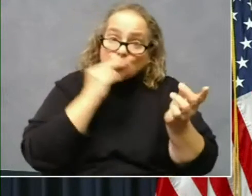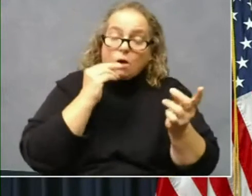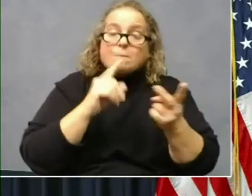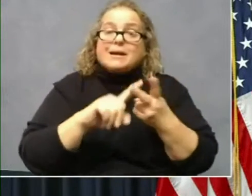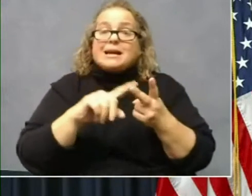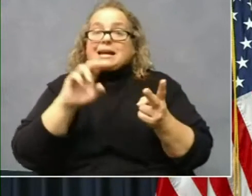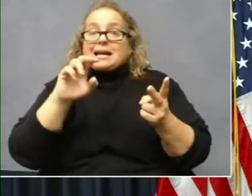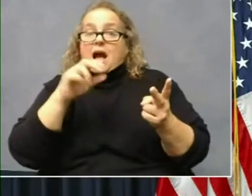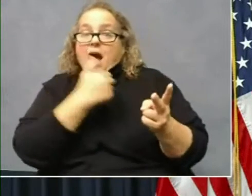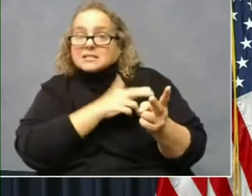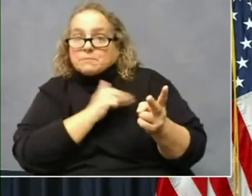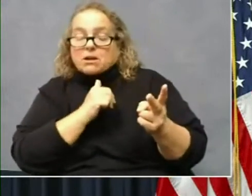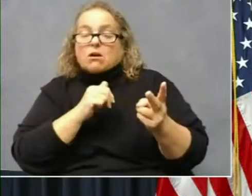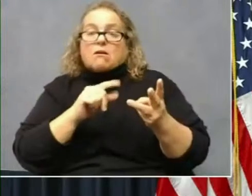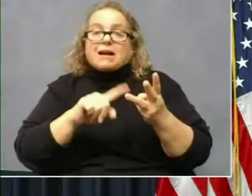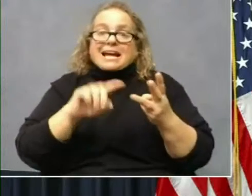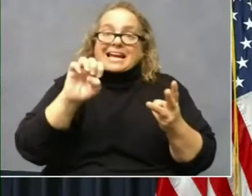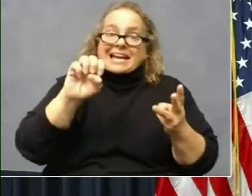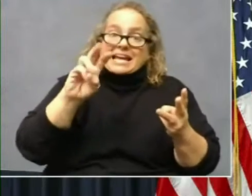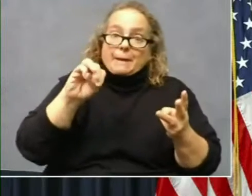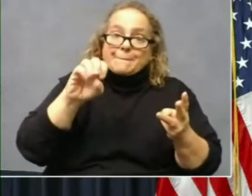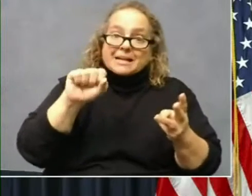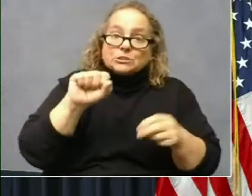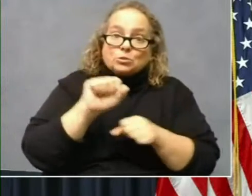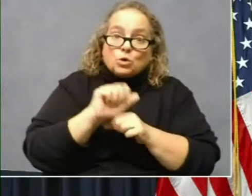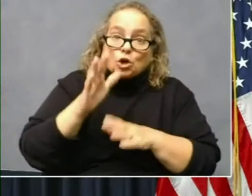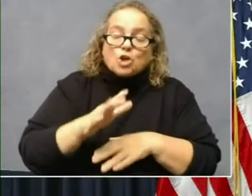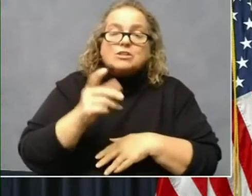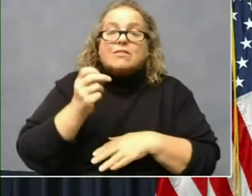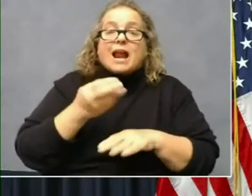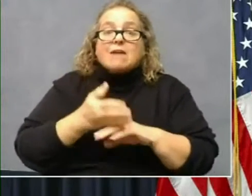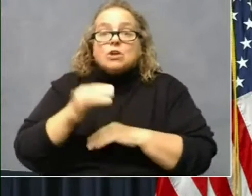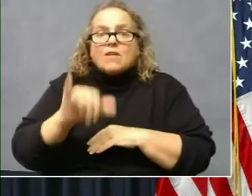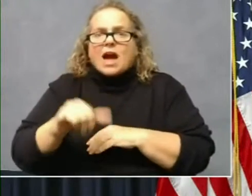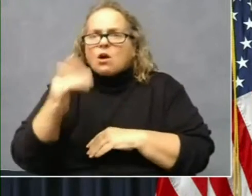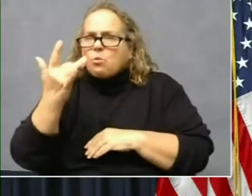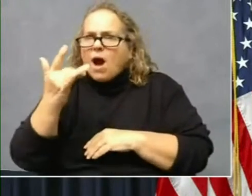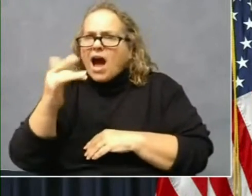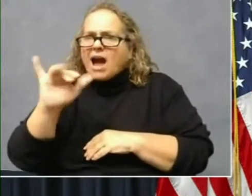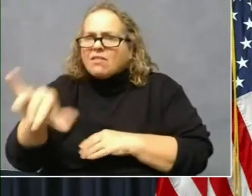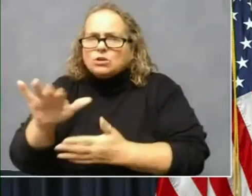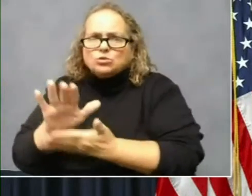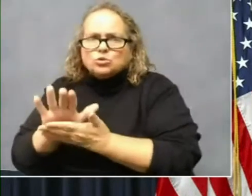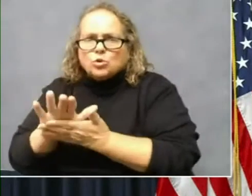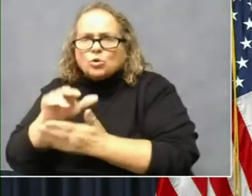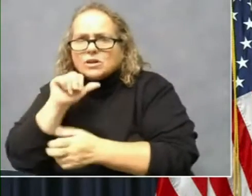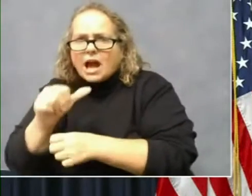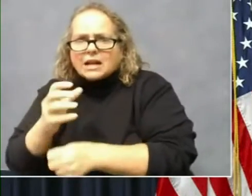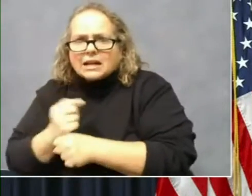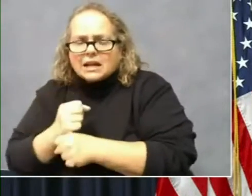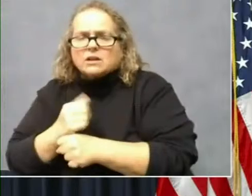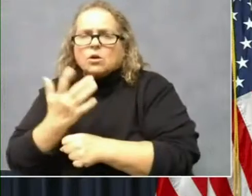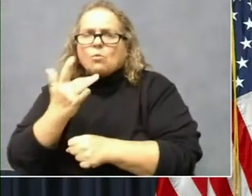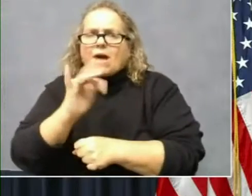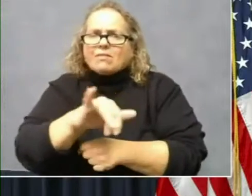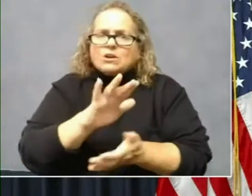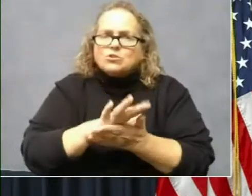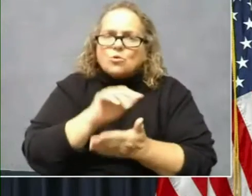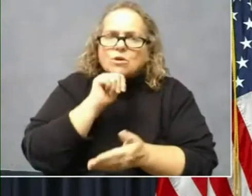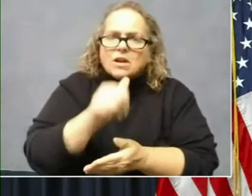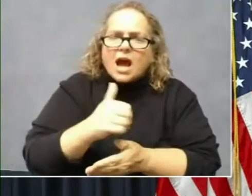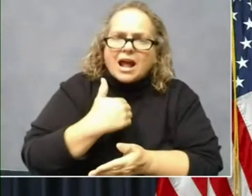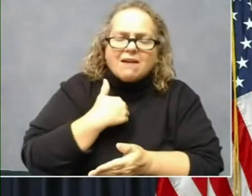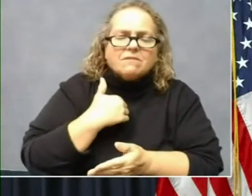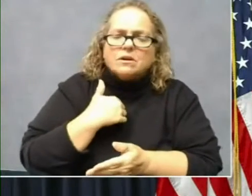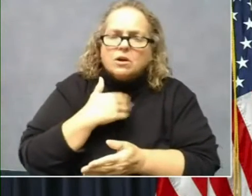why does this school system have a vaccination day that's a week before that school system? We will never have enough of this to